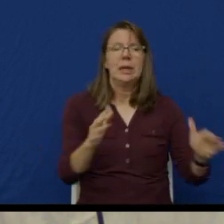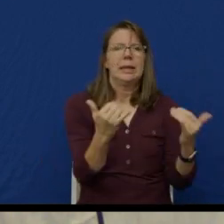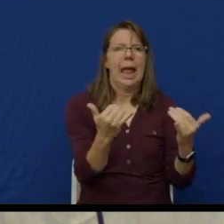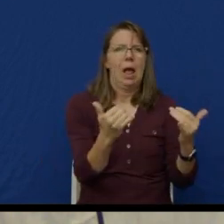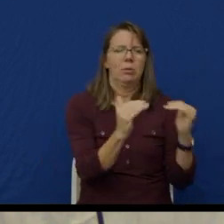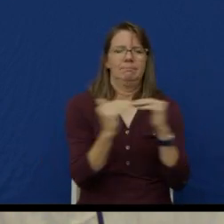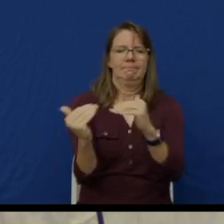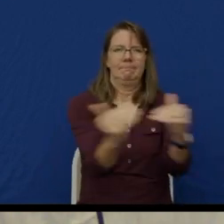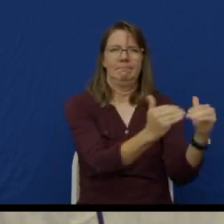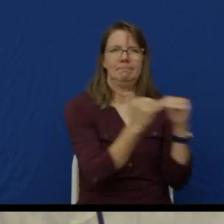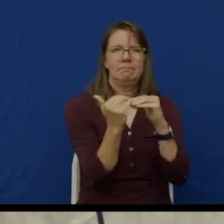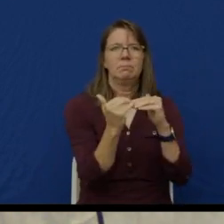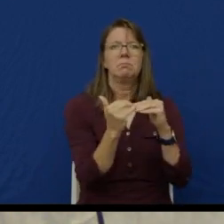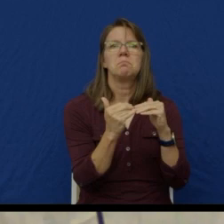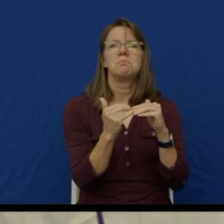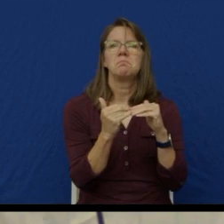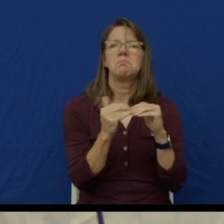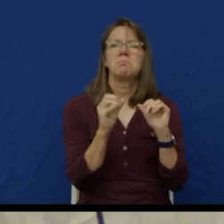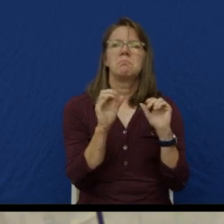forward a proposal to